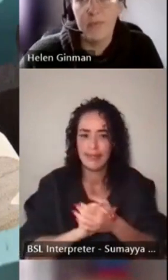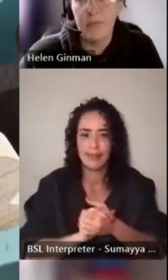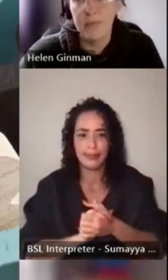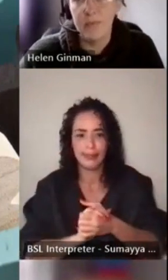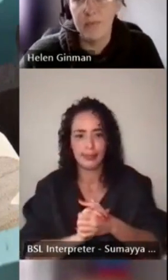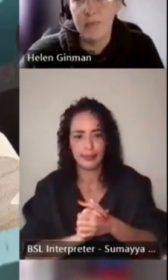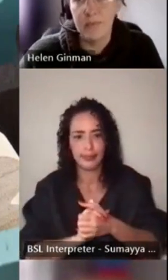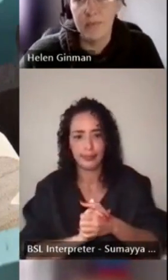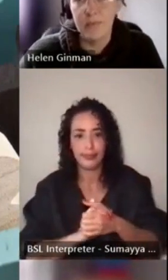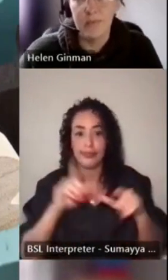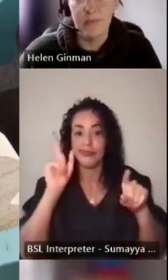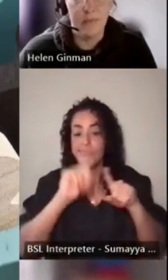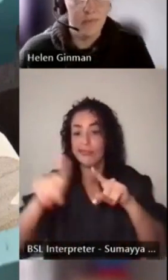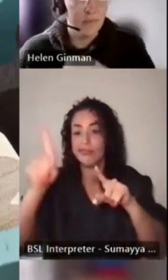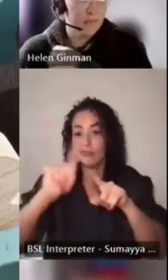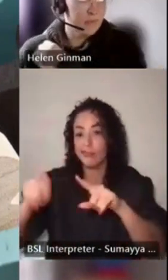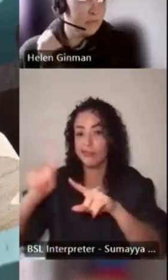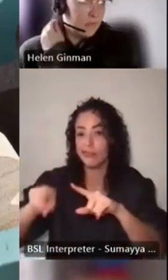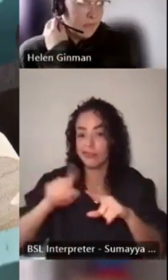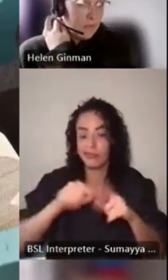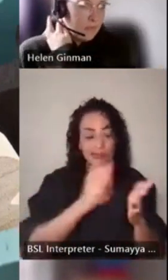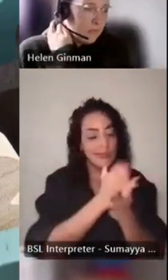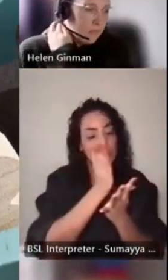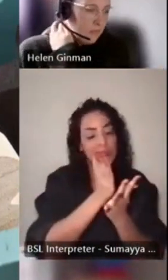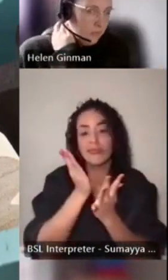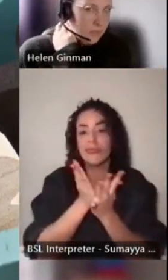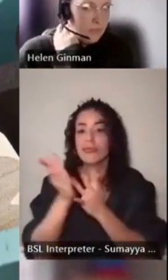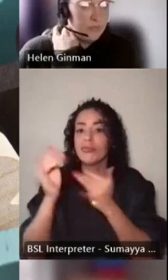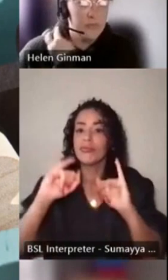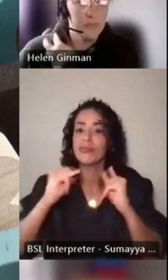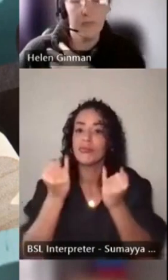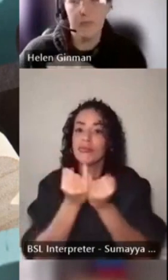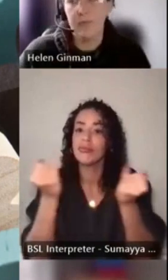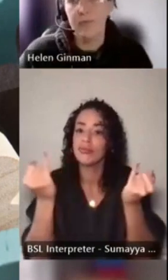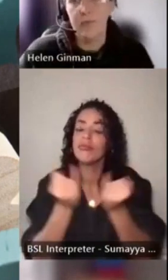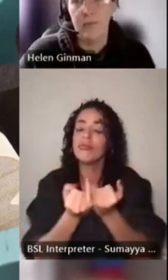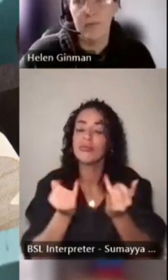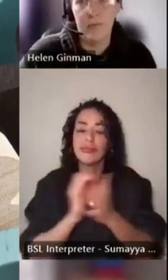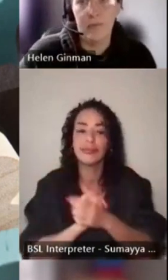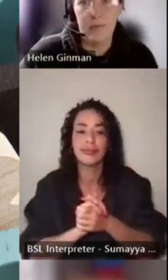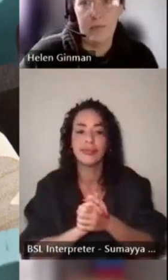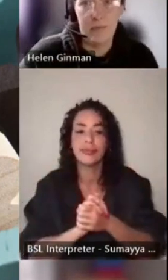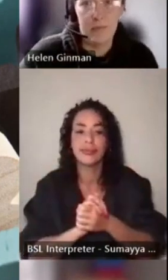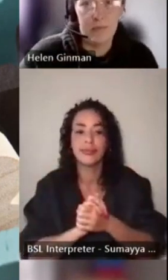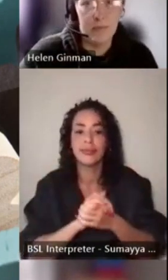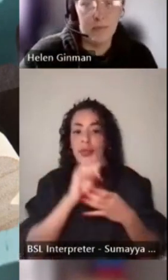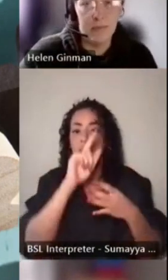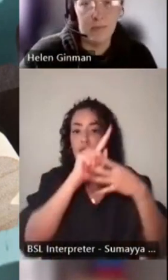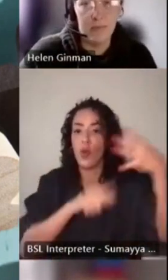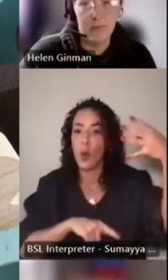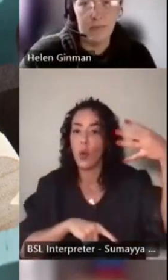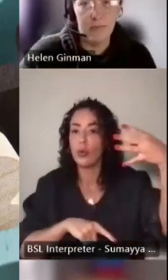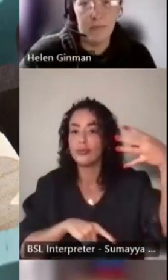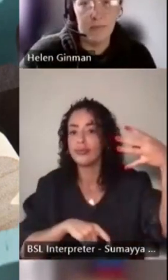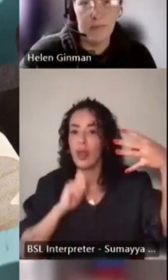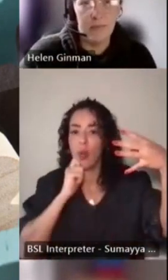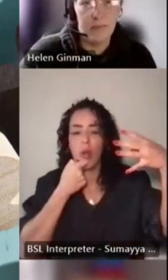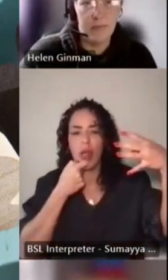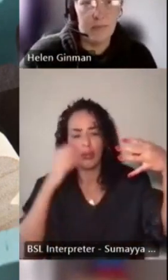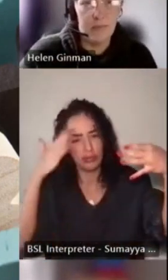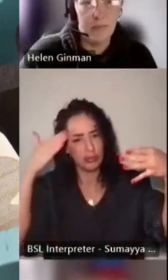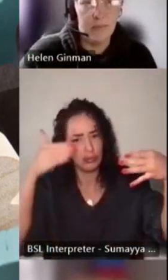So there's lots of different types of conflict. We're going to be having a look at these 4 different types throughout the